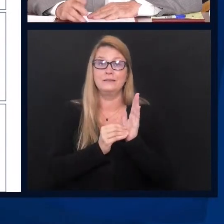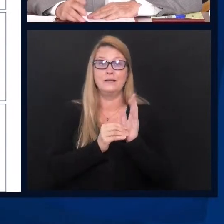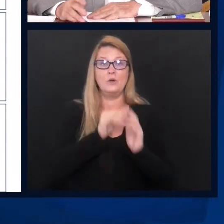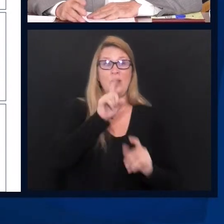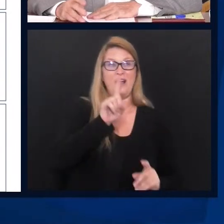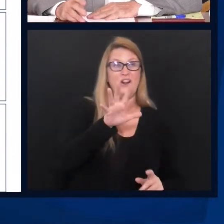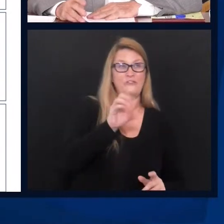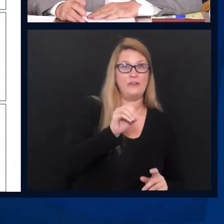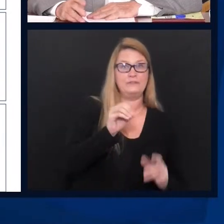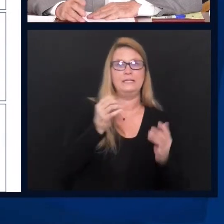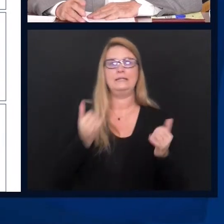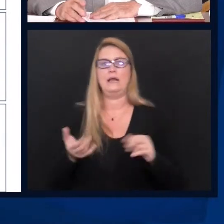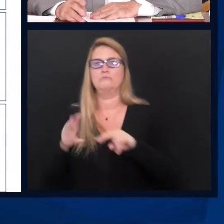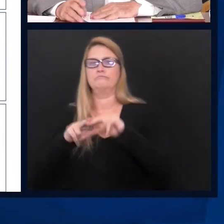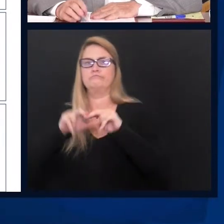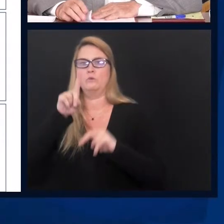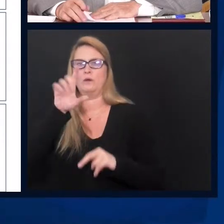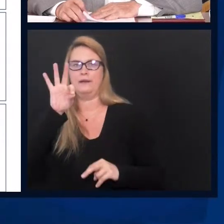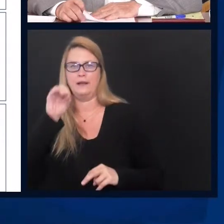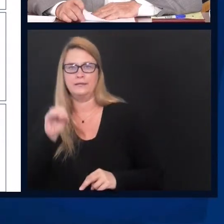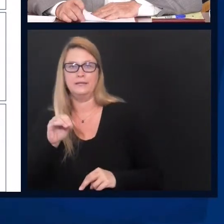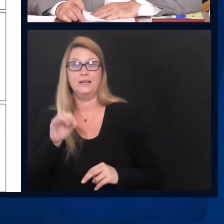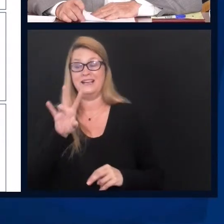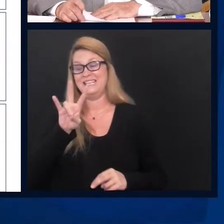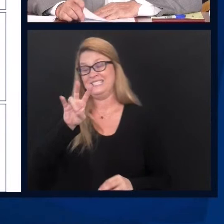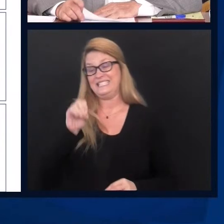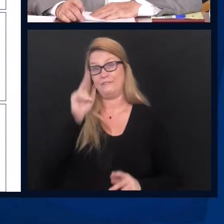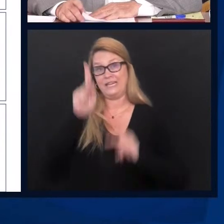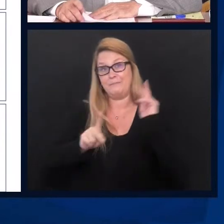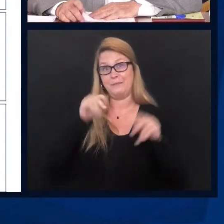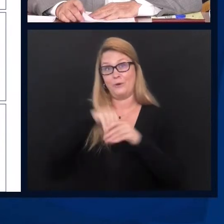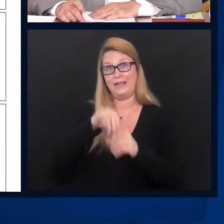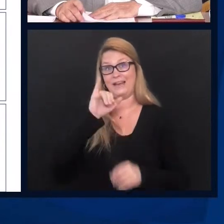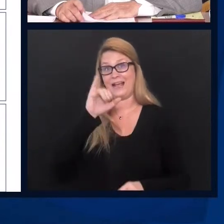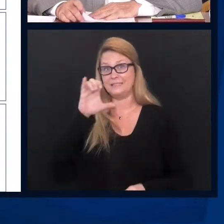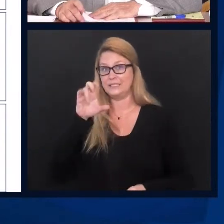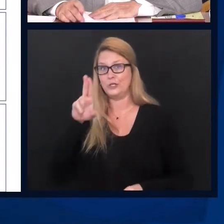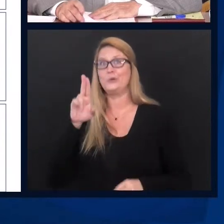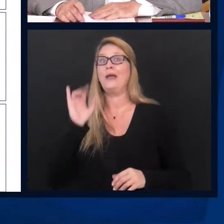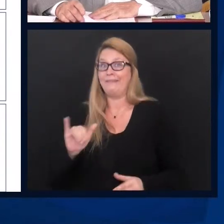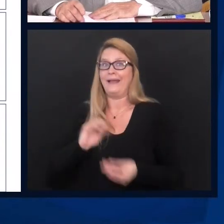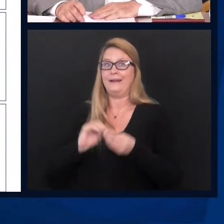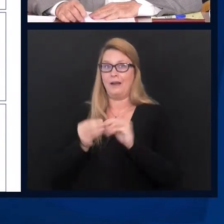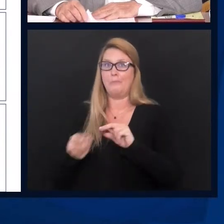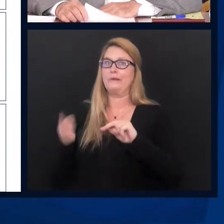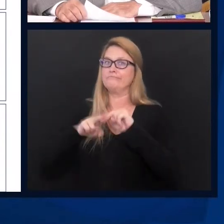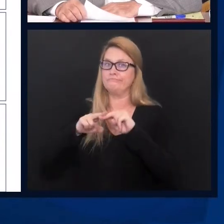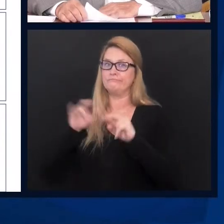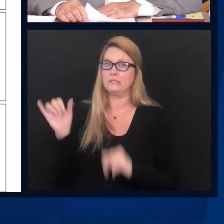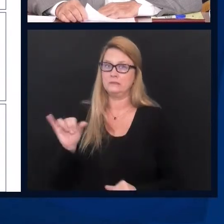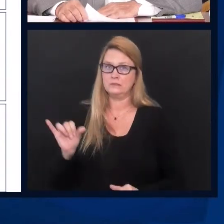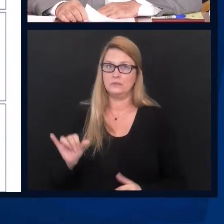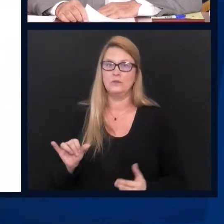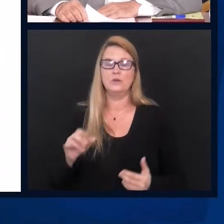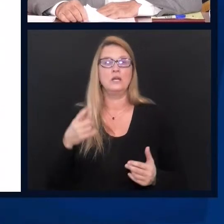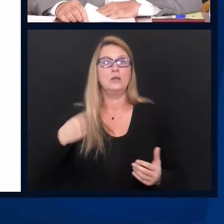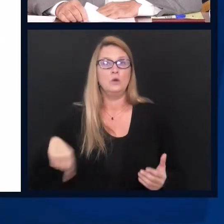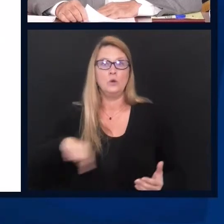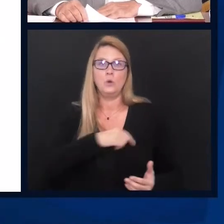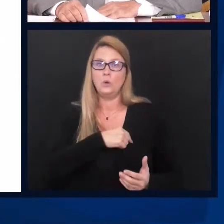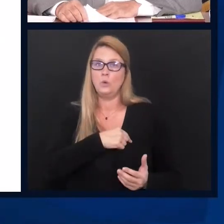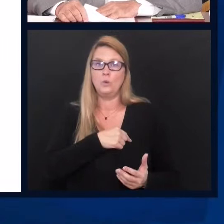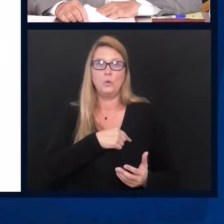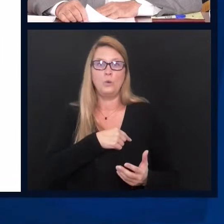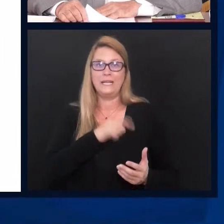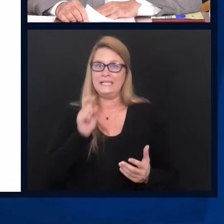to 190. We have 70 people in the ICU units. That's up a little bit. And here's something that we really need to pay